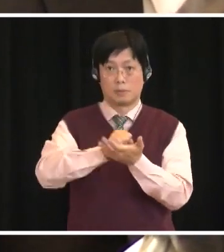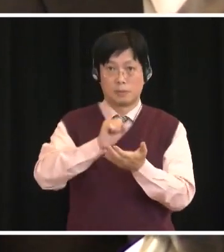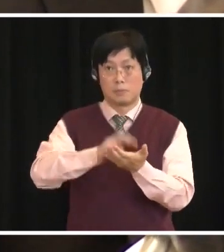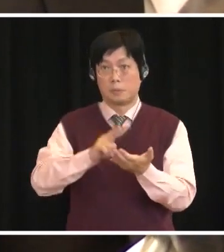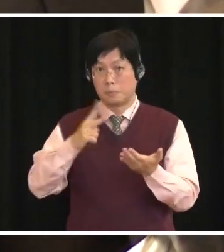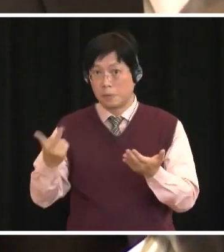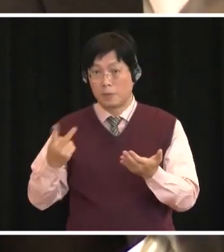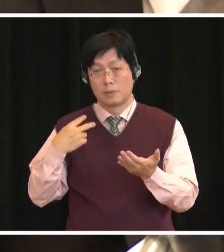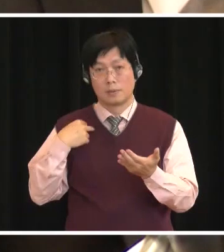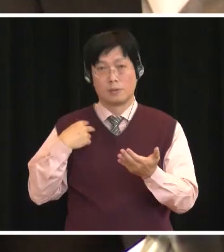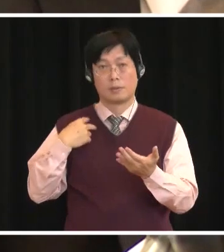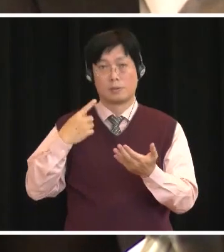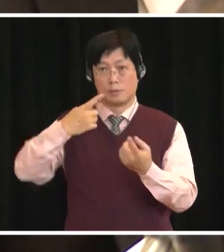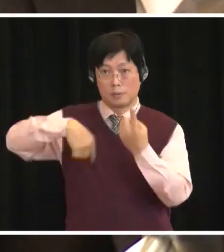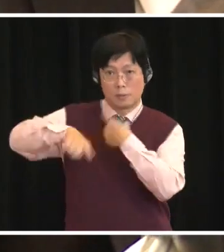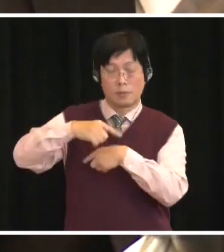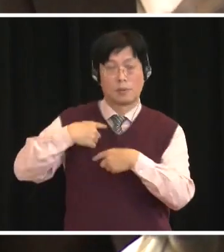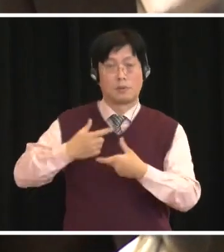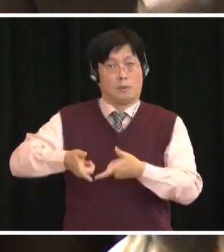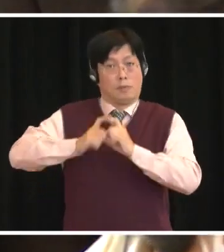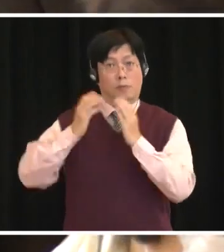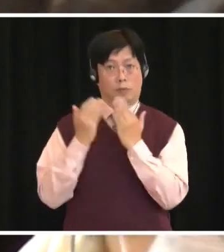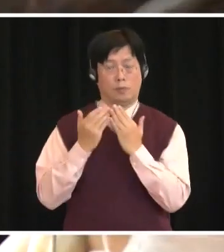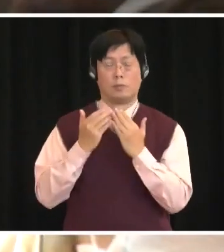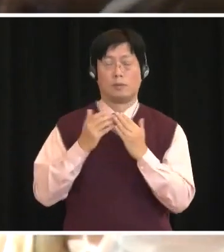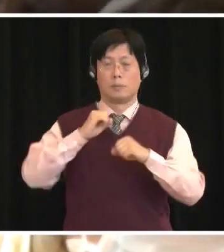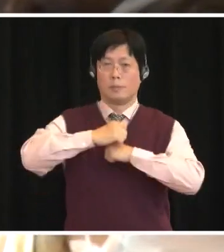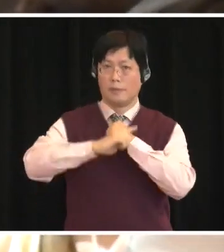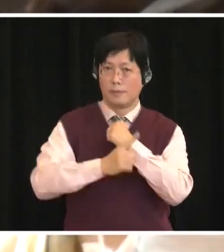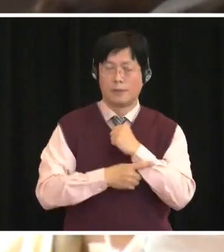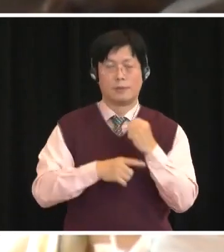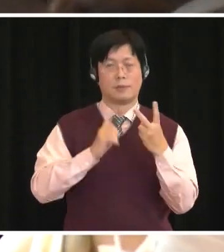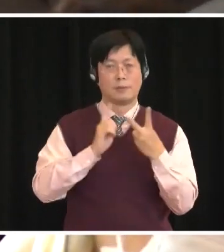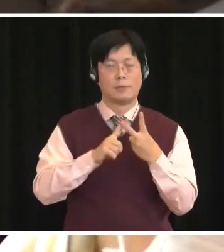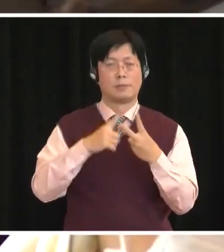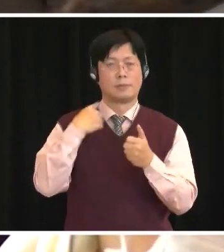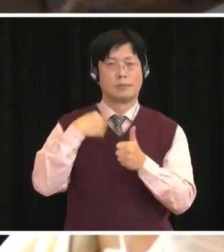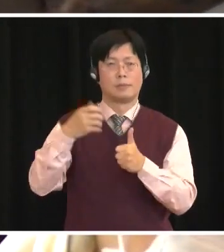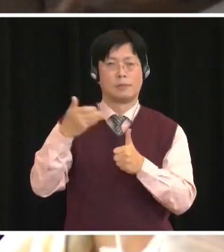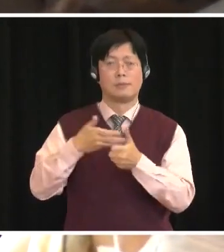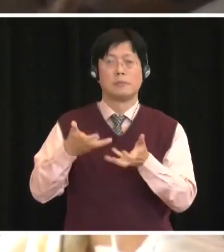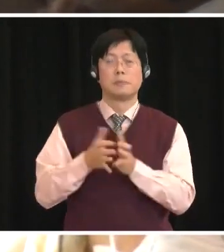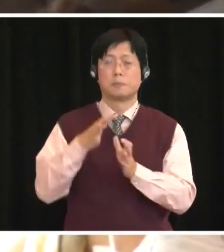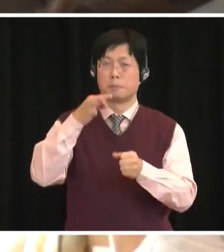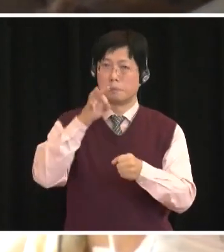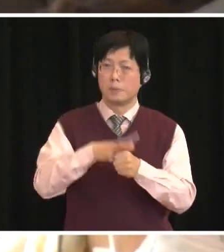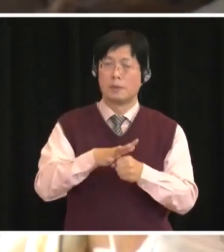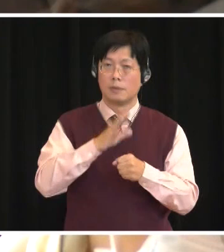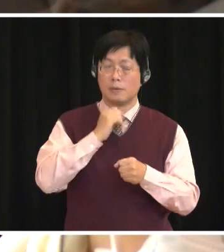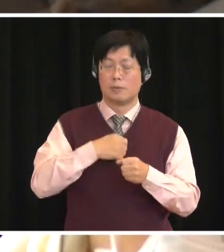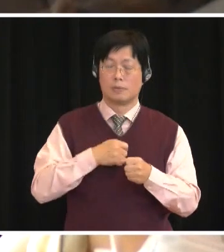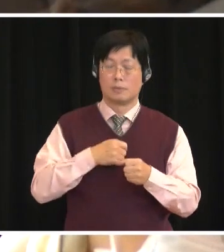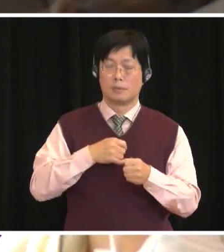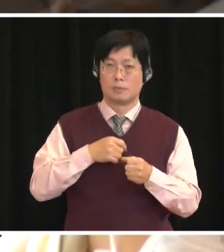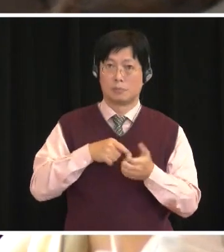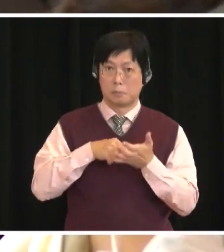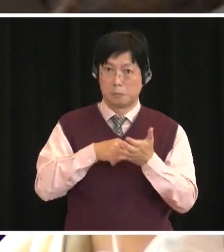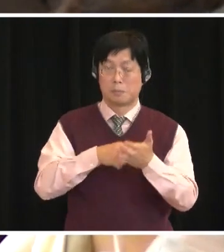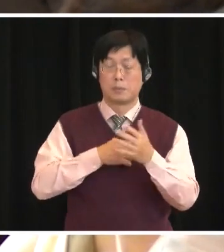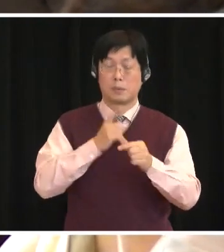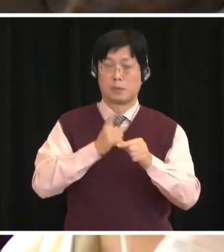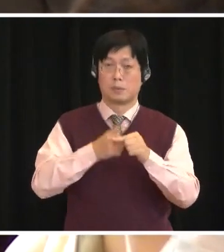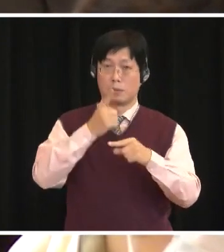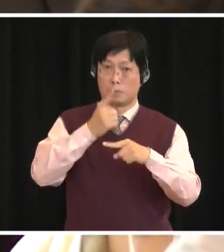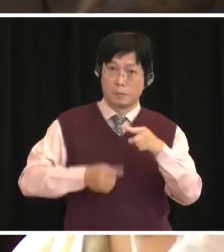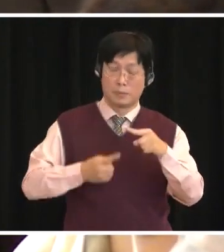There is transitional guideline that we have to follow in order to such students.